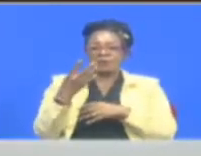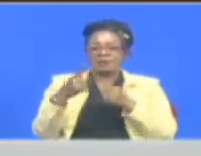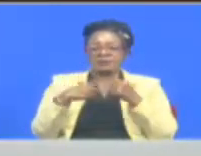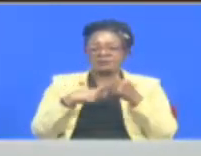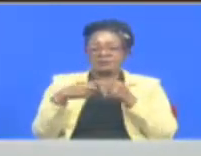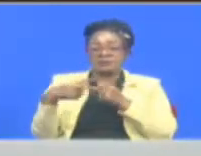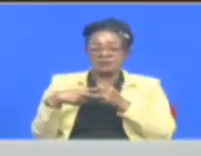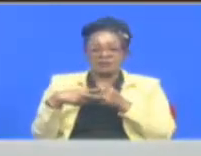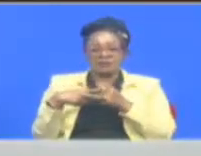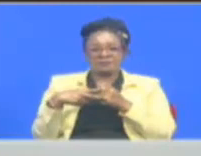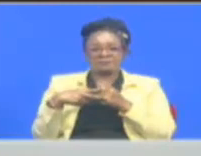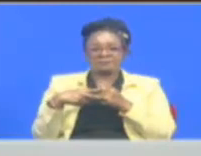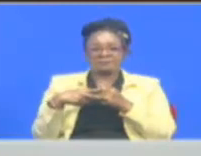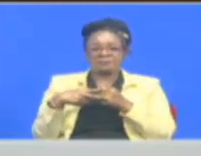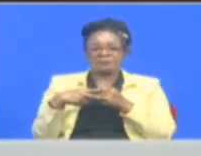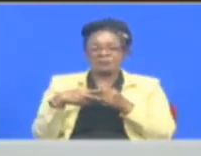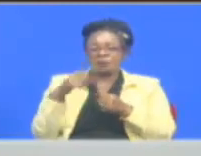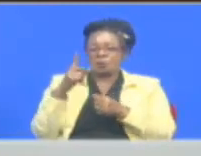4,467. Fortunately,